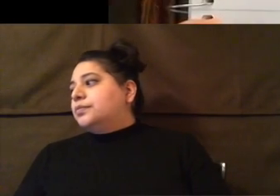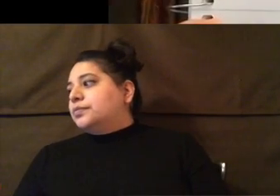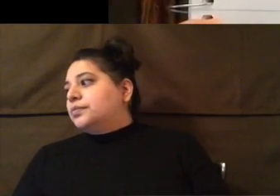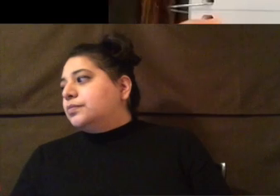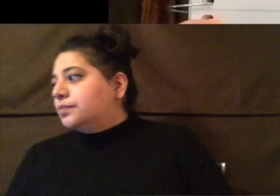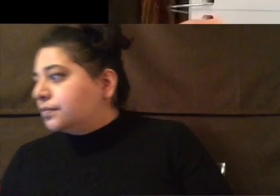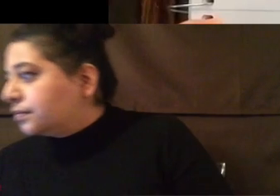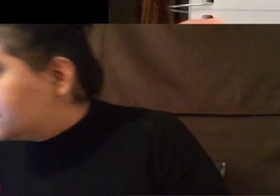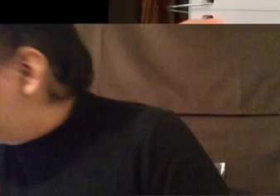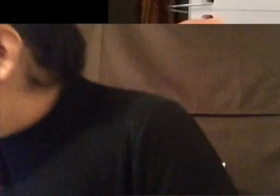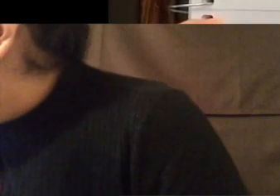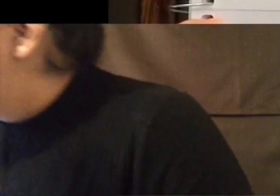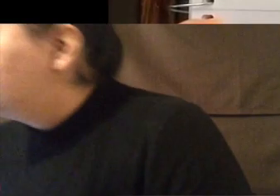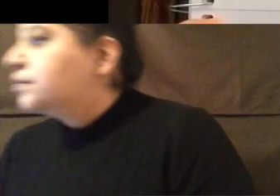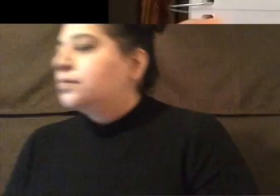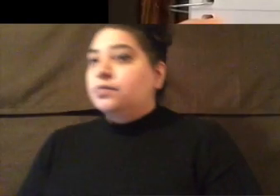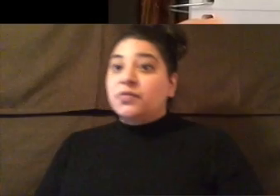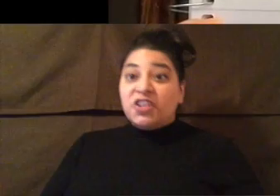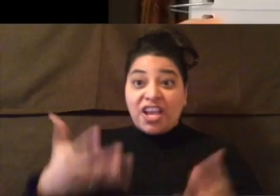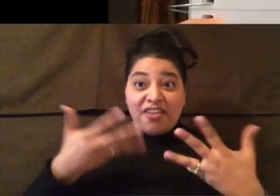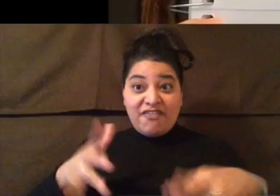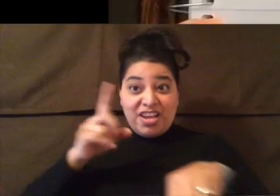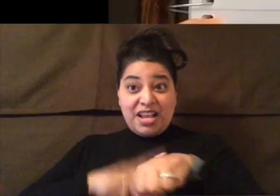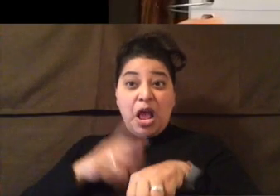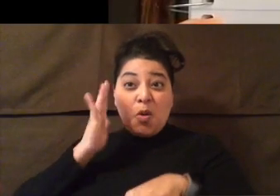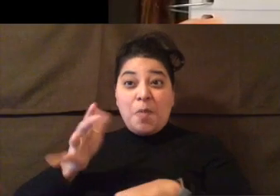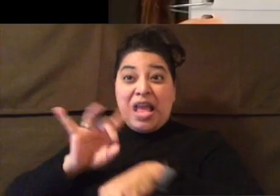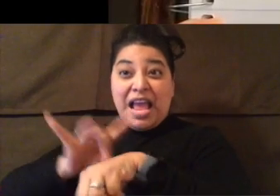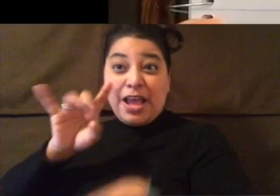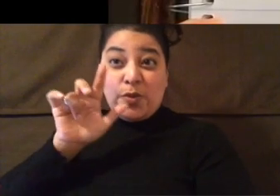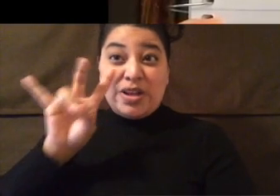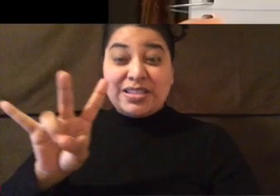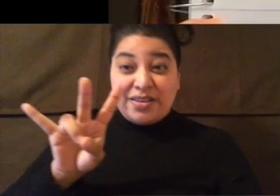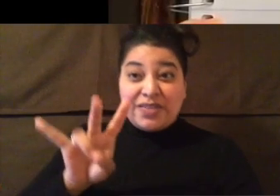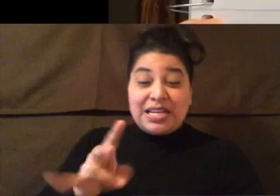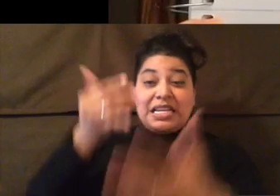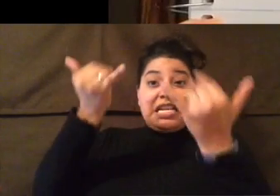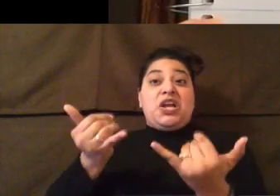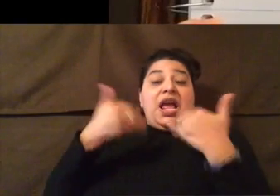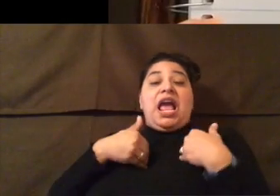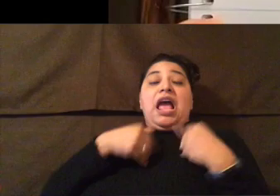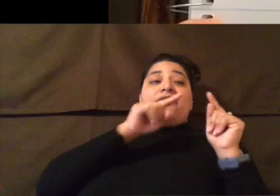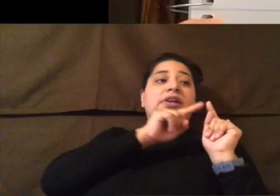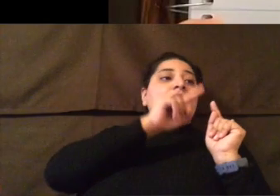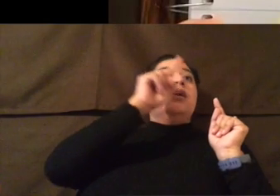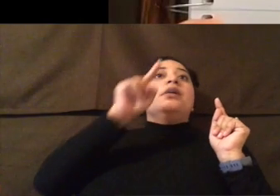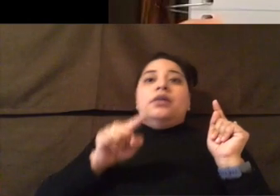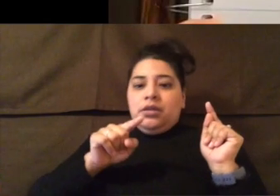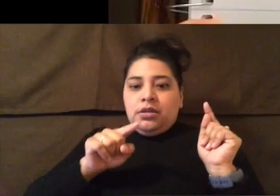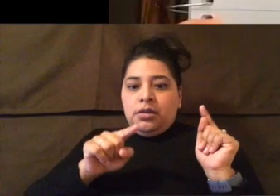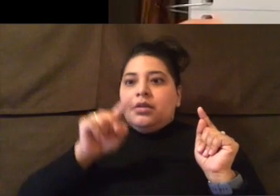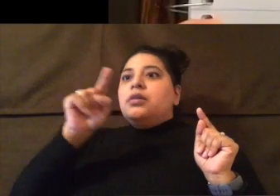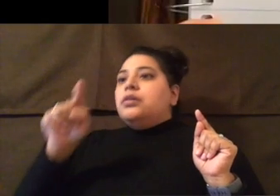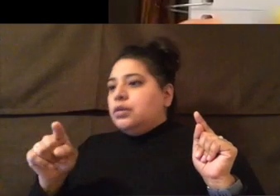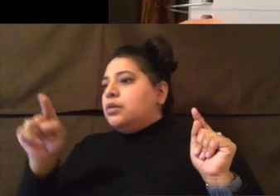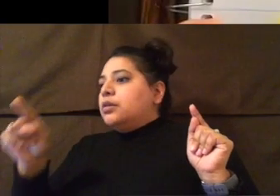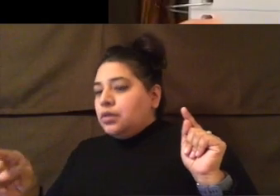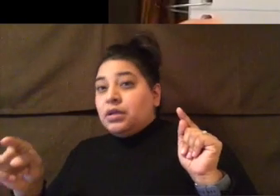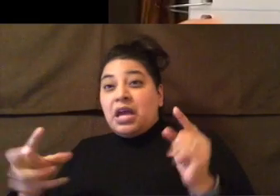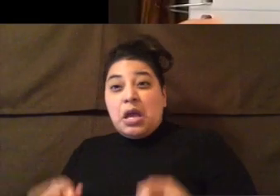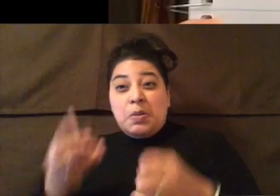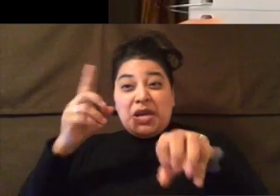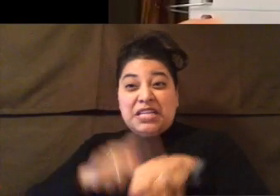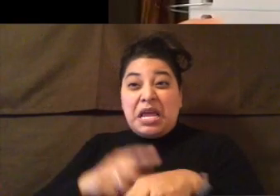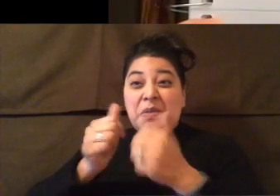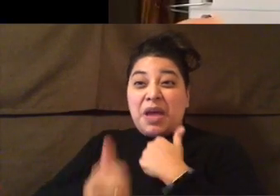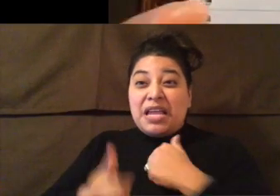minutes. Forgot to label that. Your end time is going to be 8:27. Now you have your jumps, your amount of